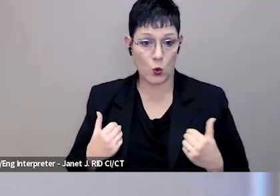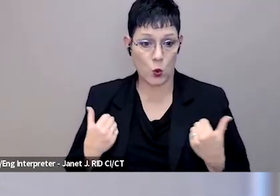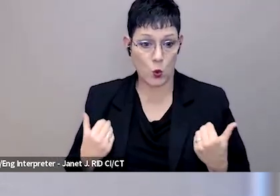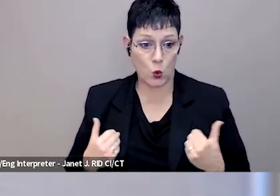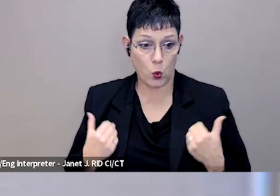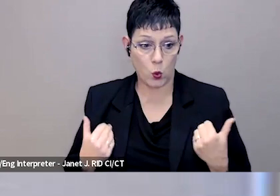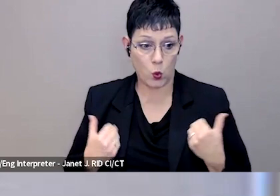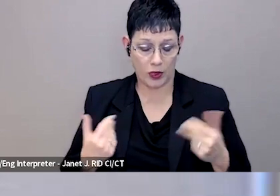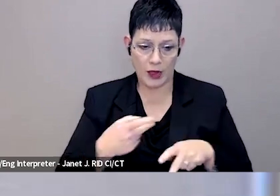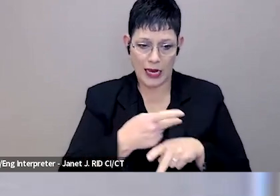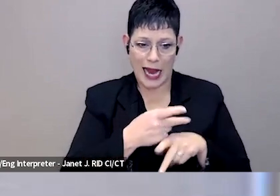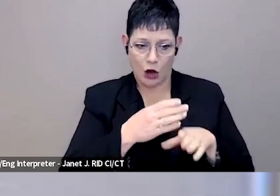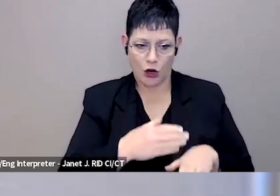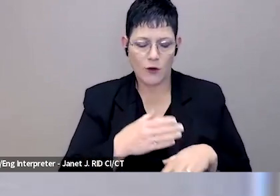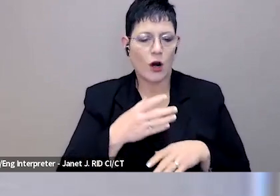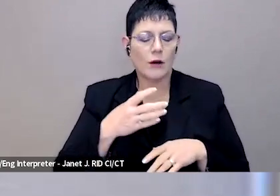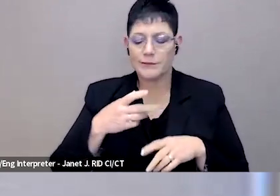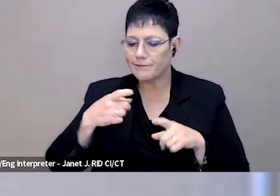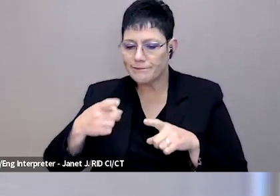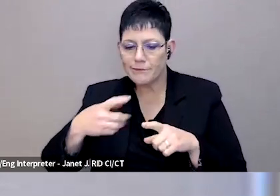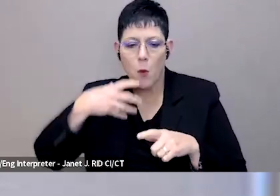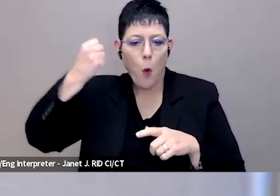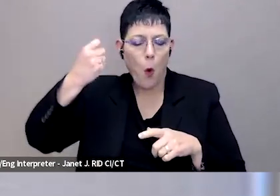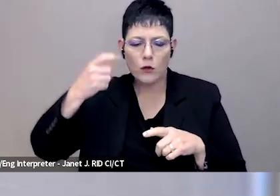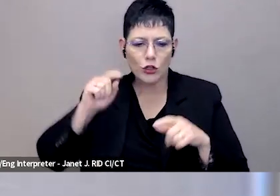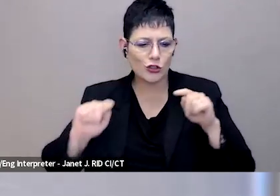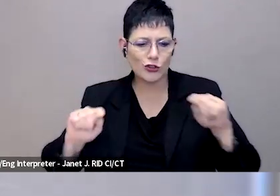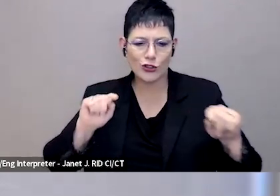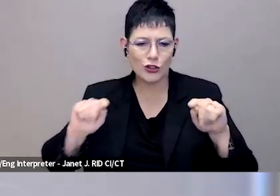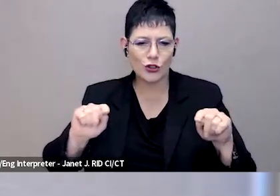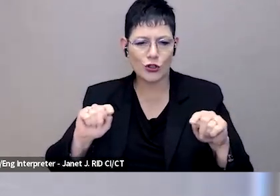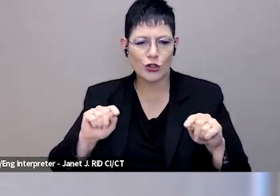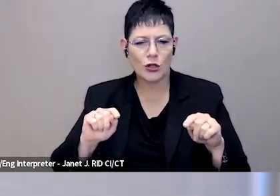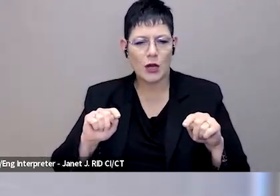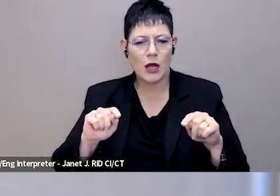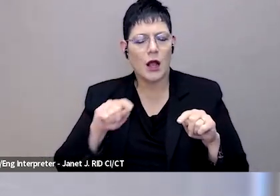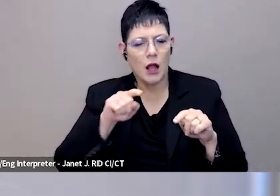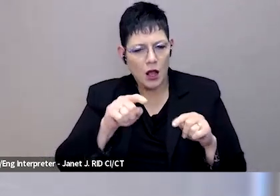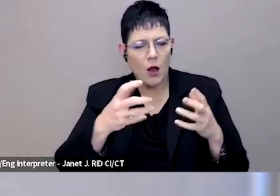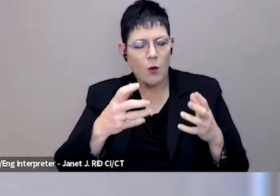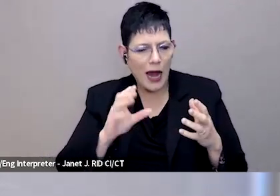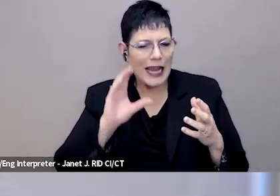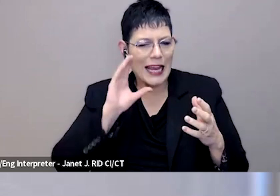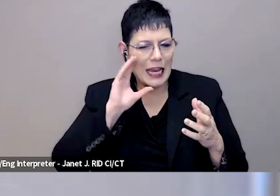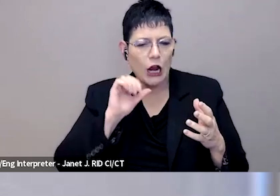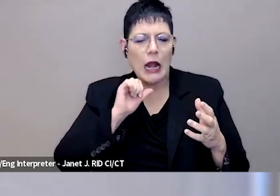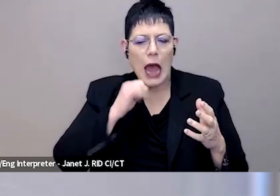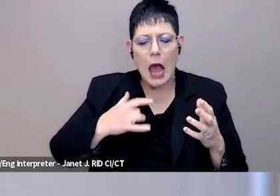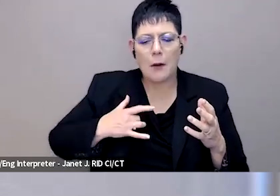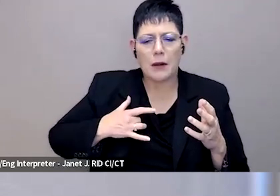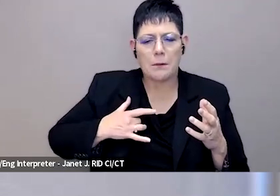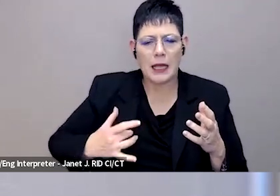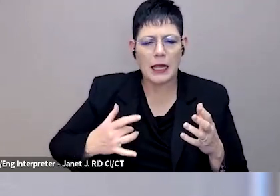caregivers that support older adult caregivers and vice versa, so that you're hearing non-traditional voices